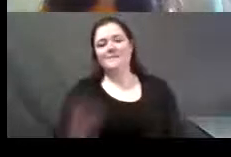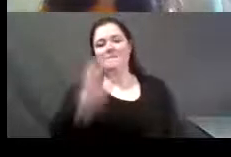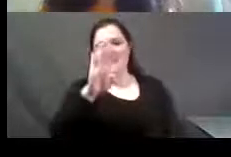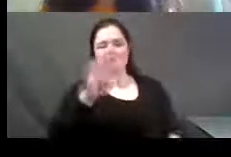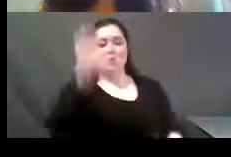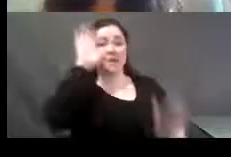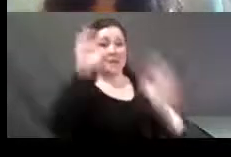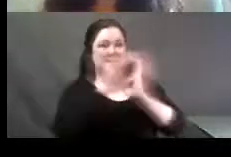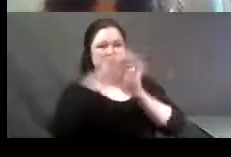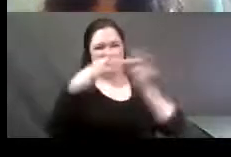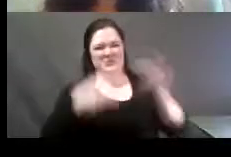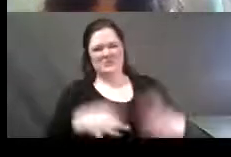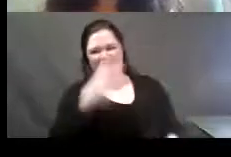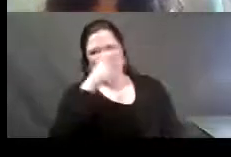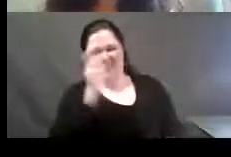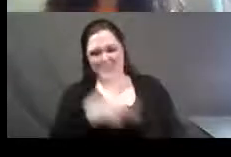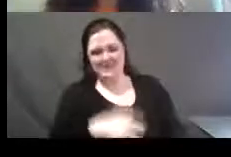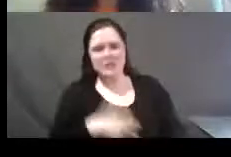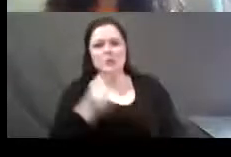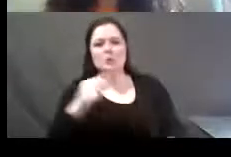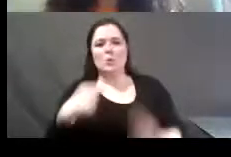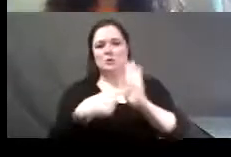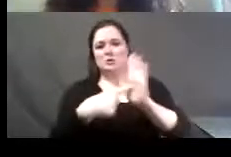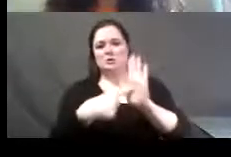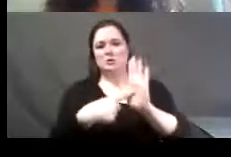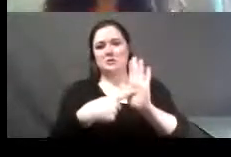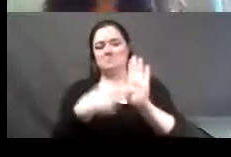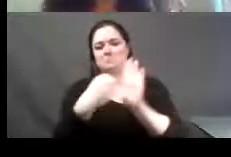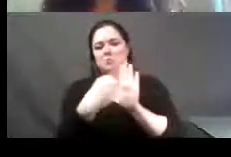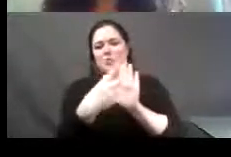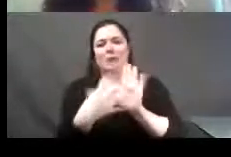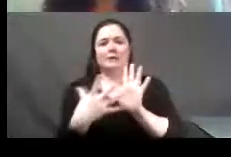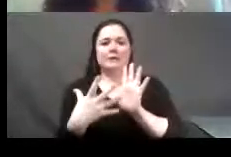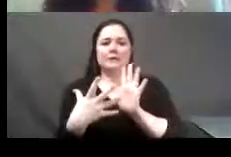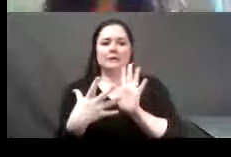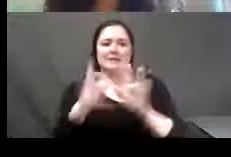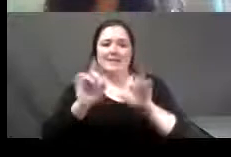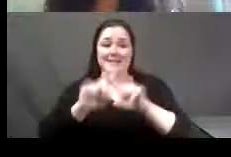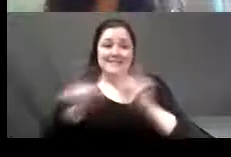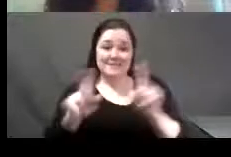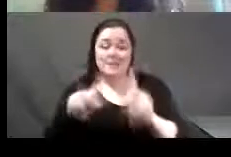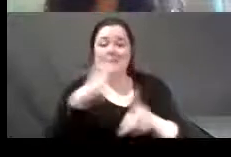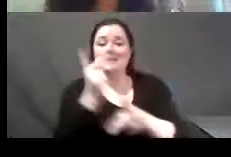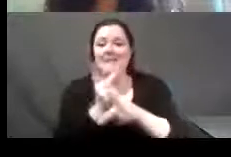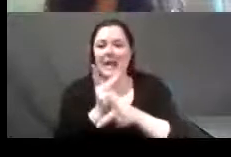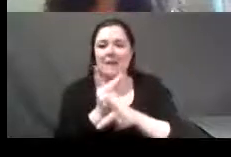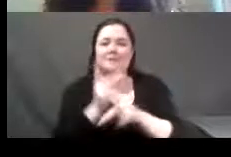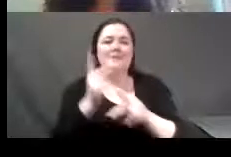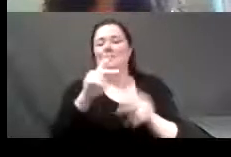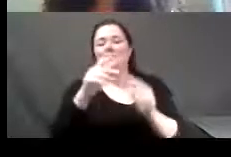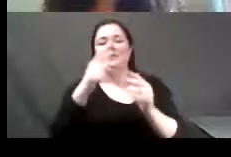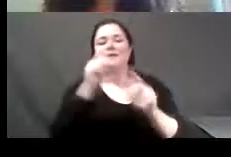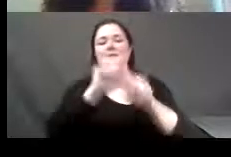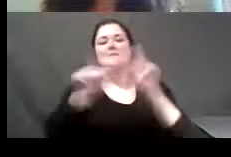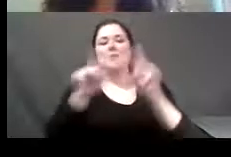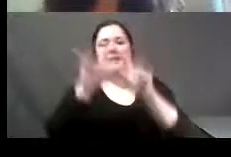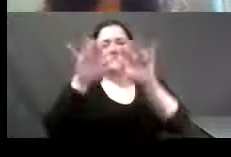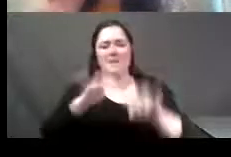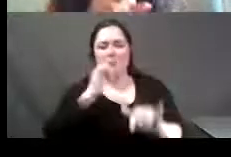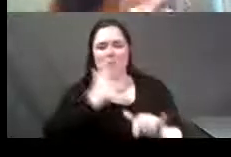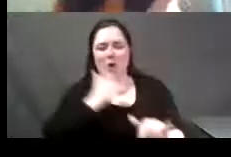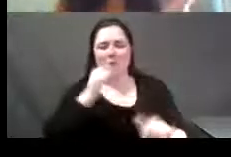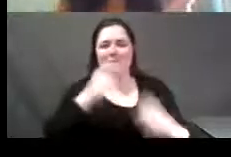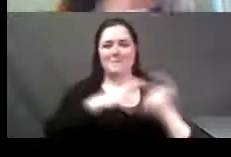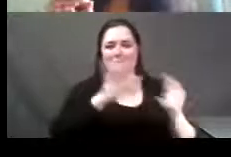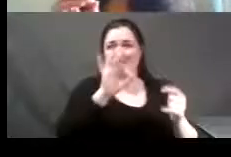I just kind of have a screenshot here showing the difference of the different typos you're going to see in the Facebook auto-generated one, because it's